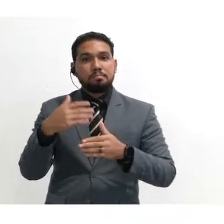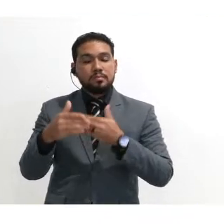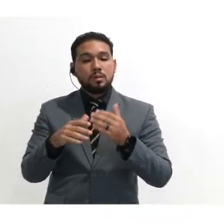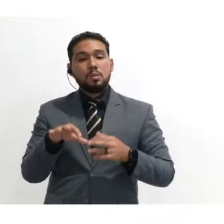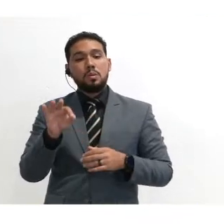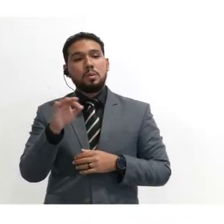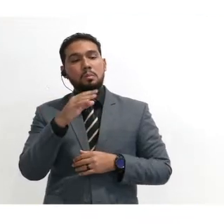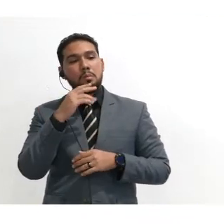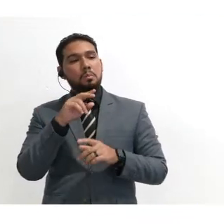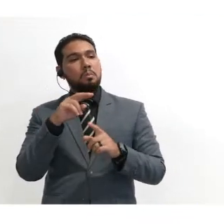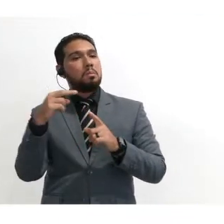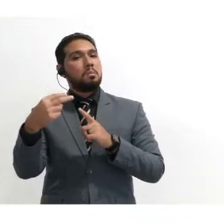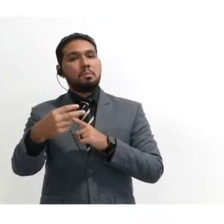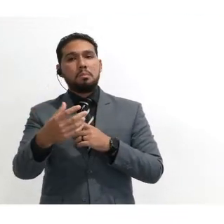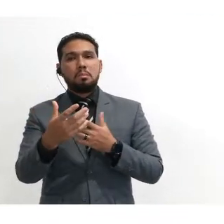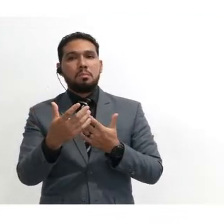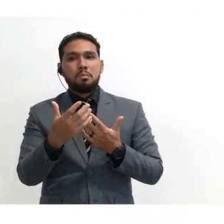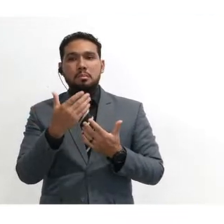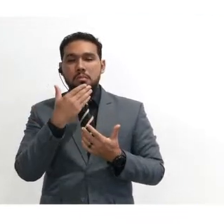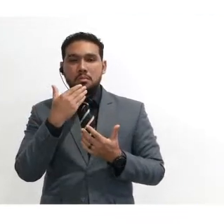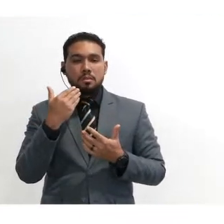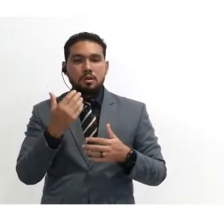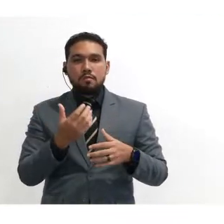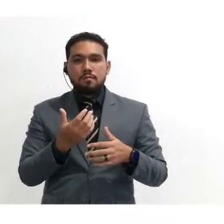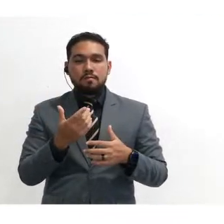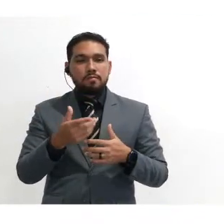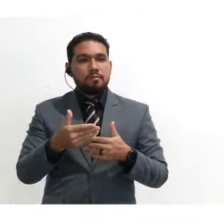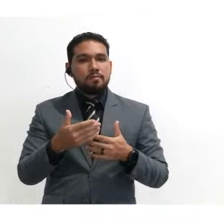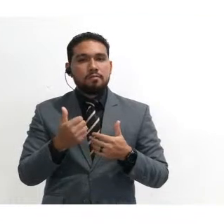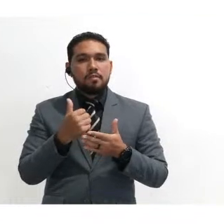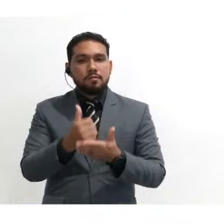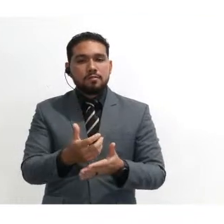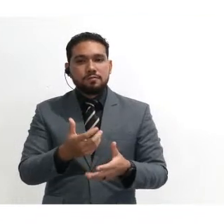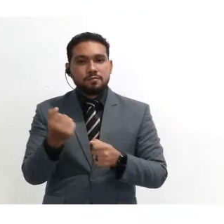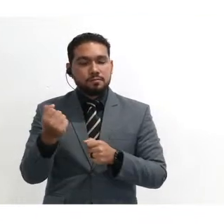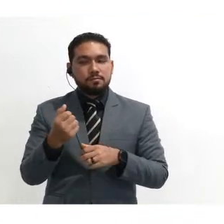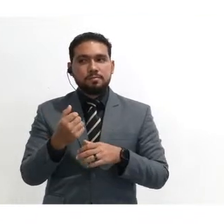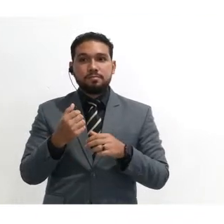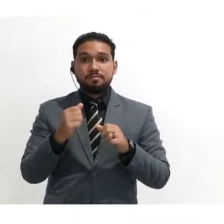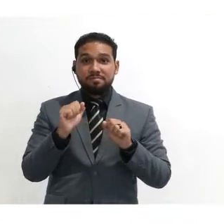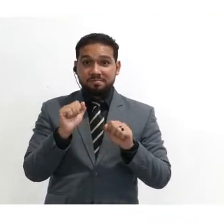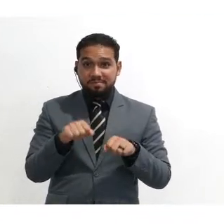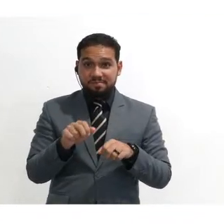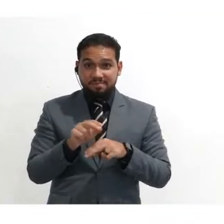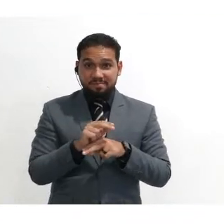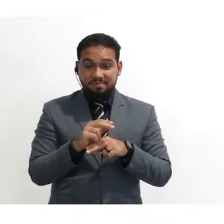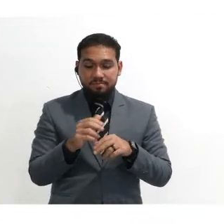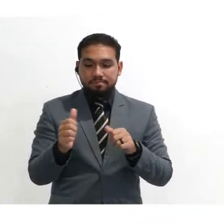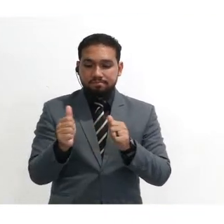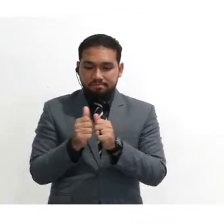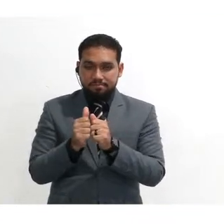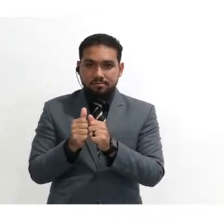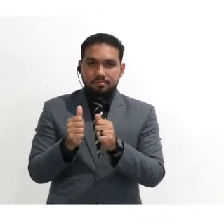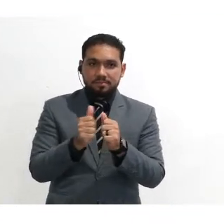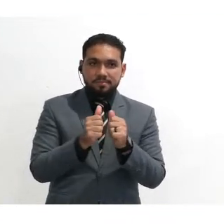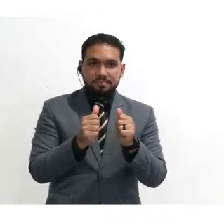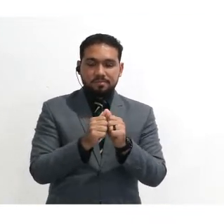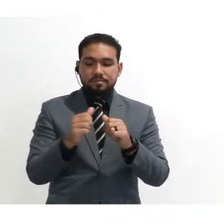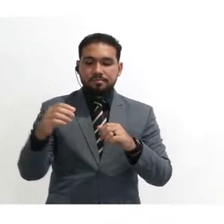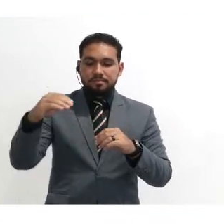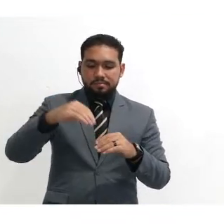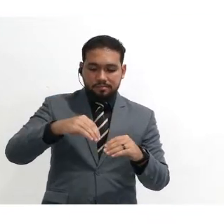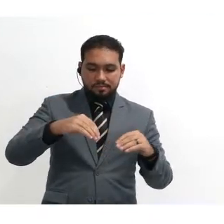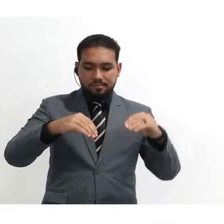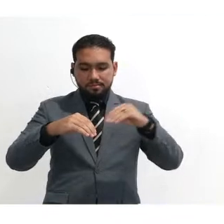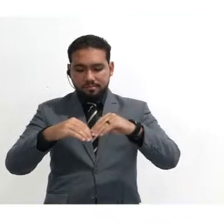can make this part easier to integrate at the next level. So if you have fully